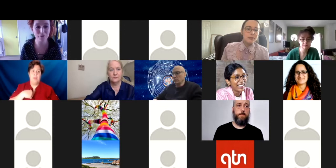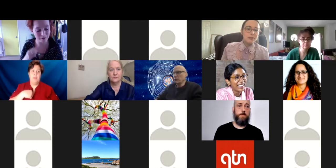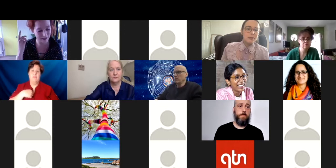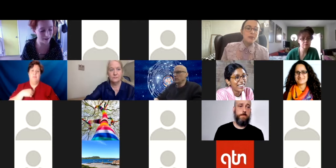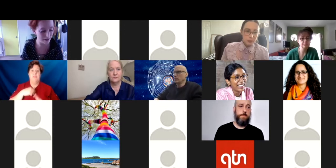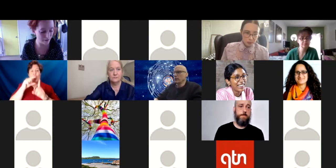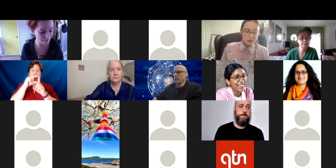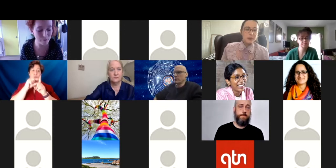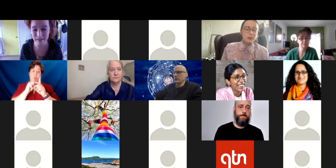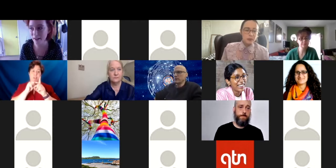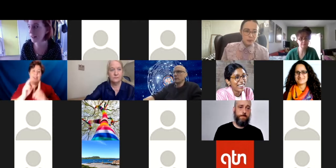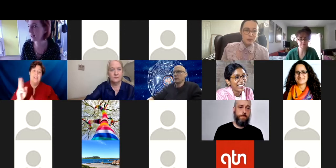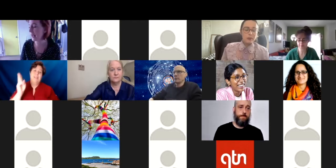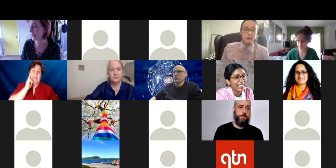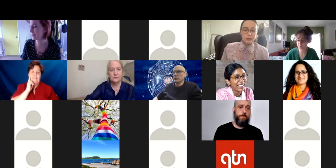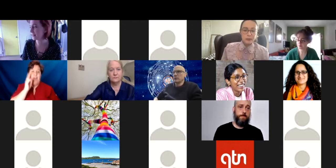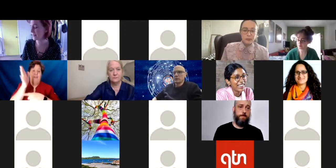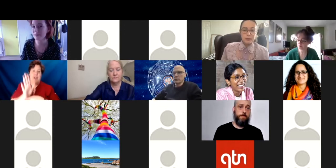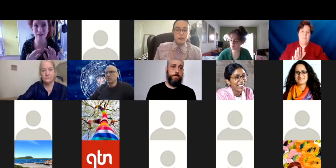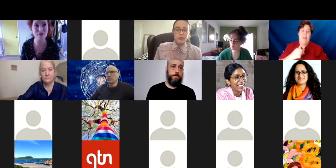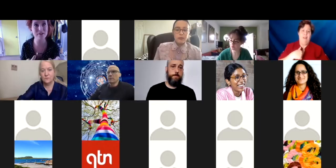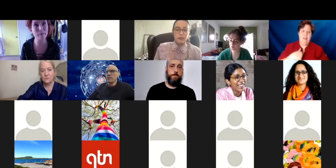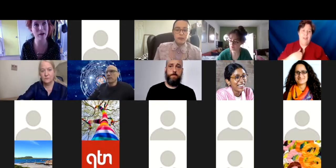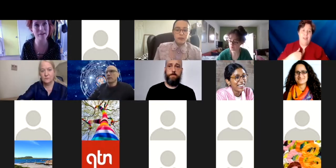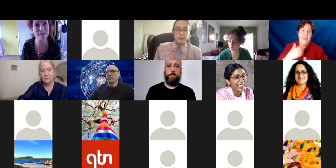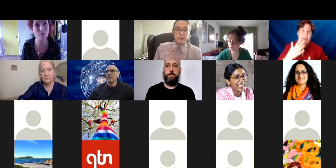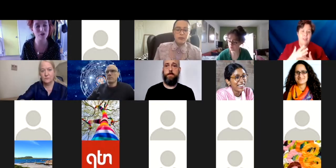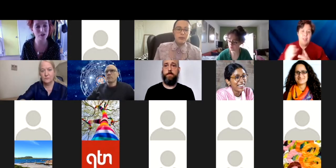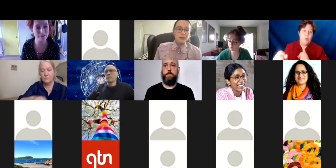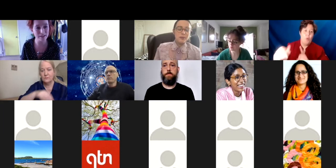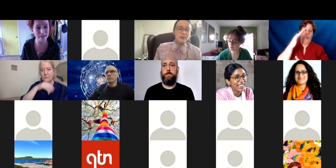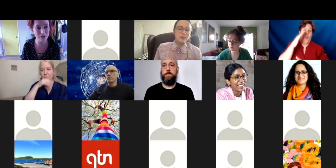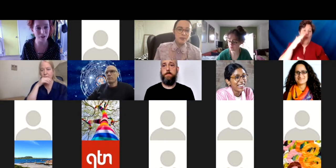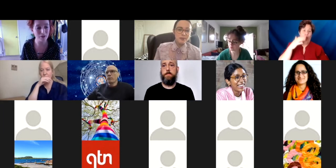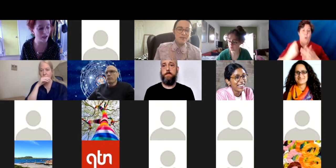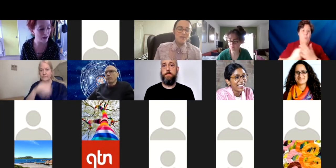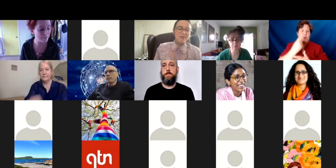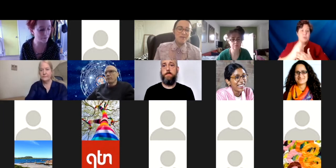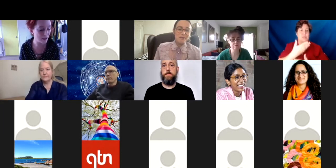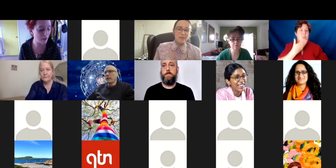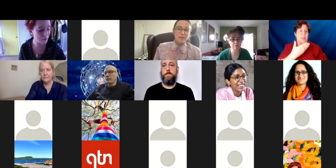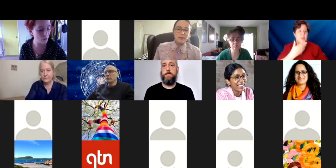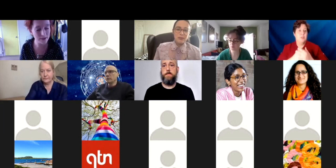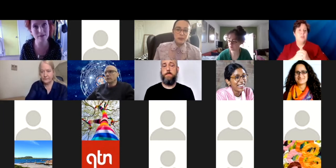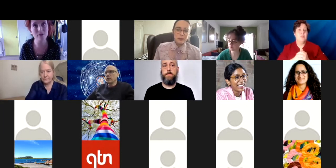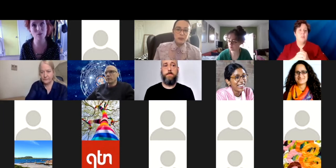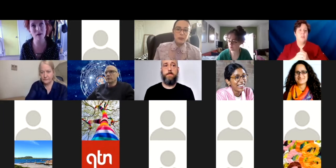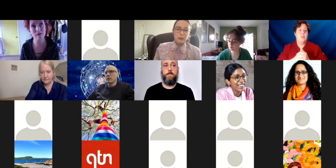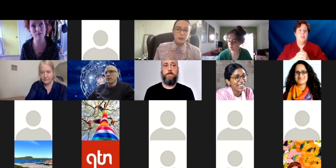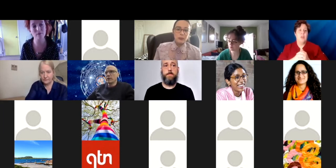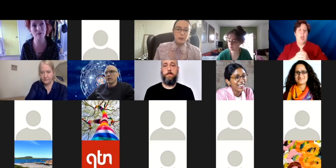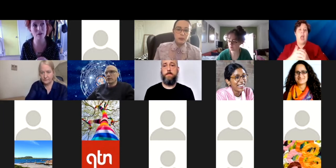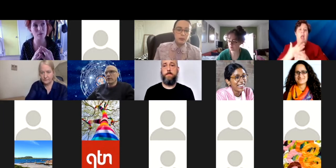deaf filmmaker, and this is such an inspiring opportunity. Thank you. I wanted to